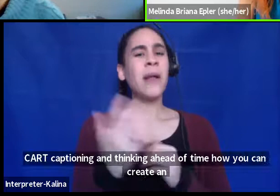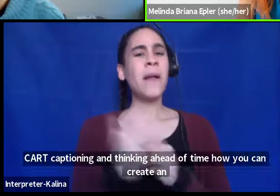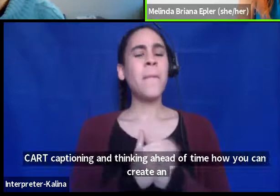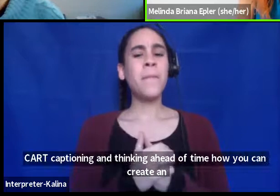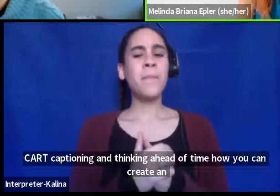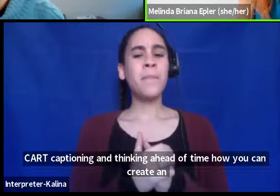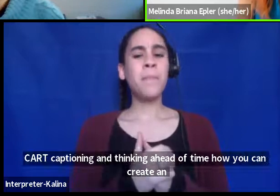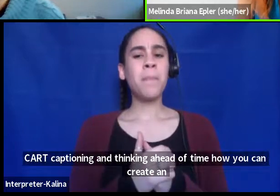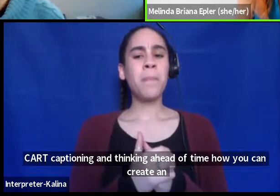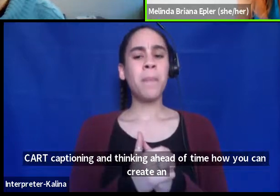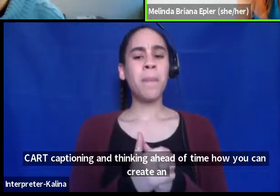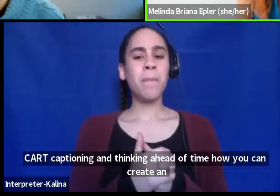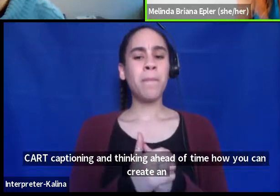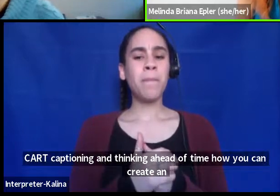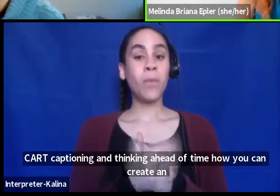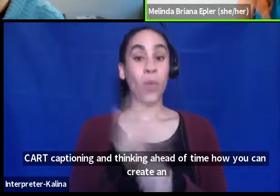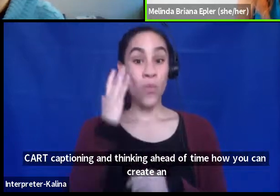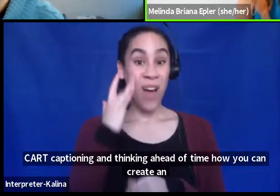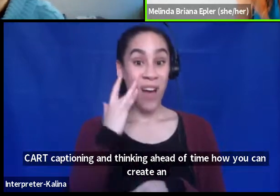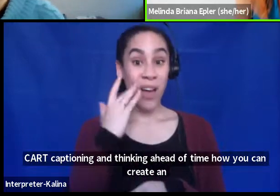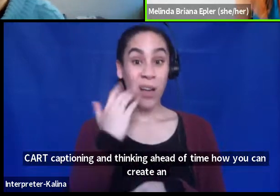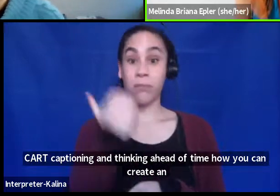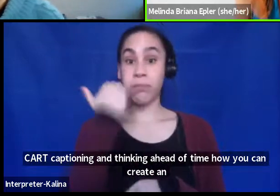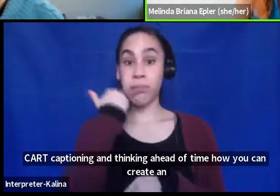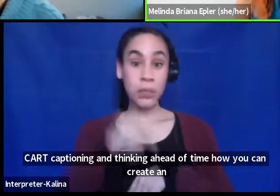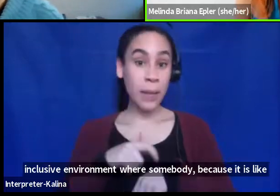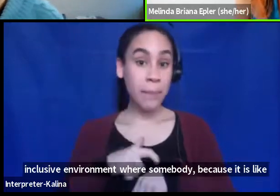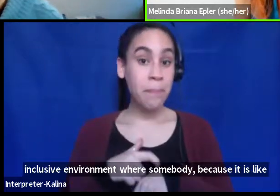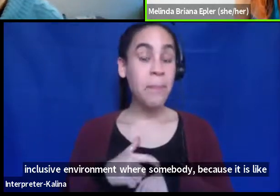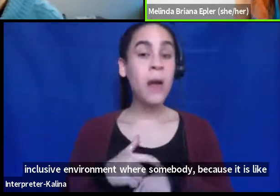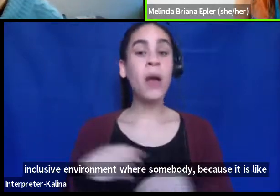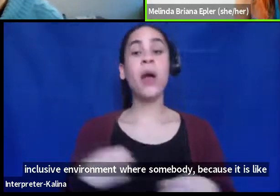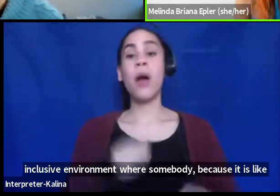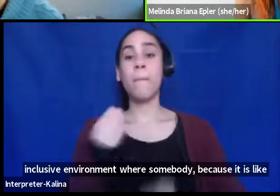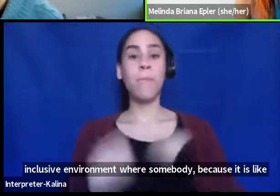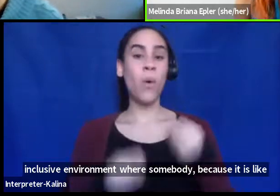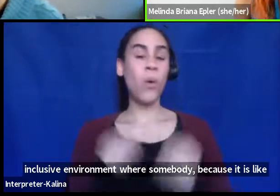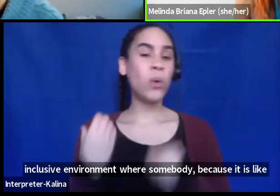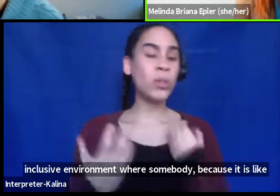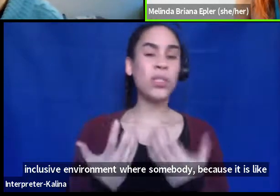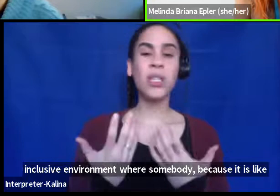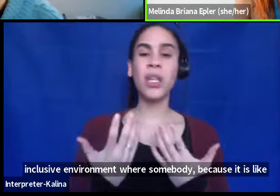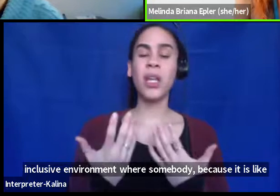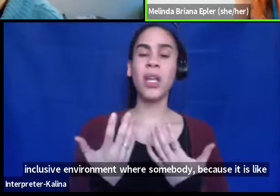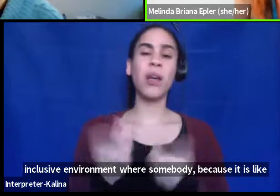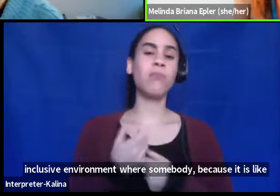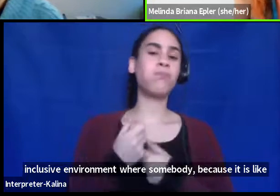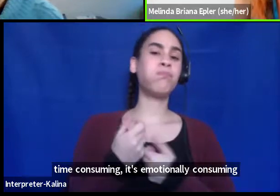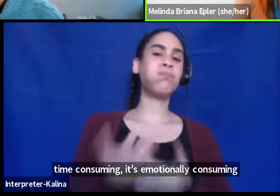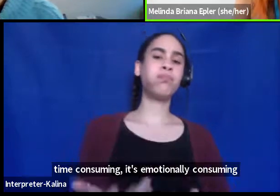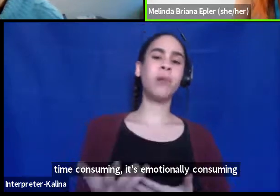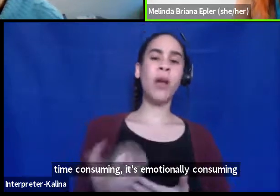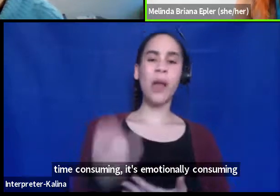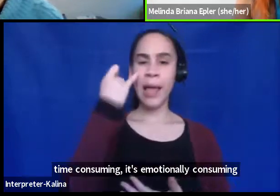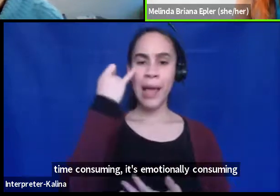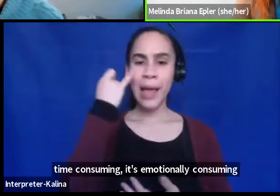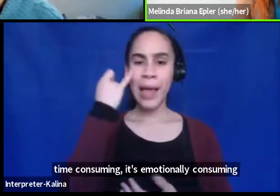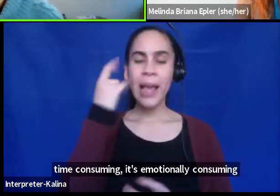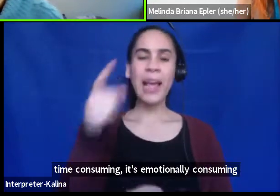it's time consuming, it's emotionally consuming to always have to ask. And